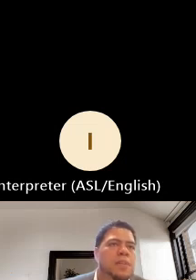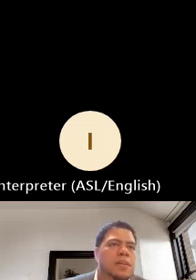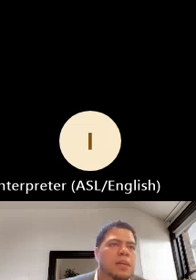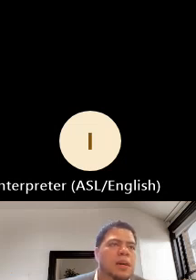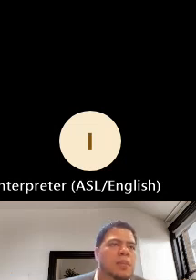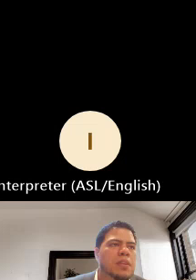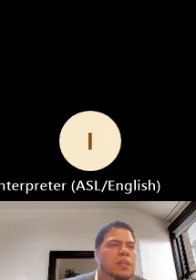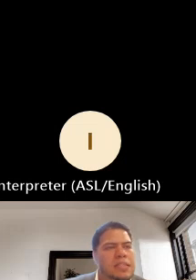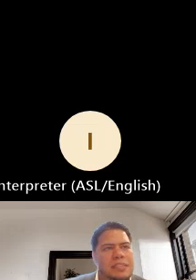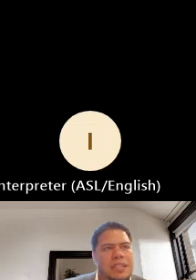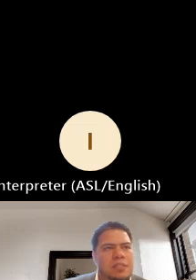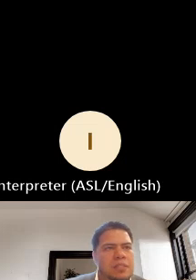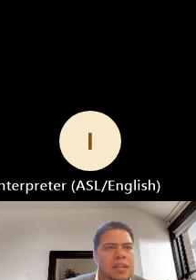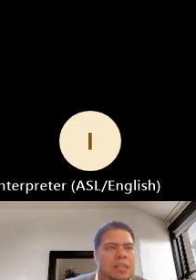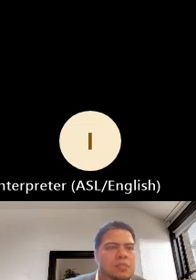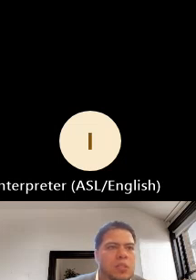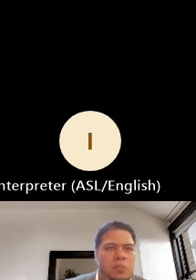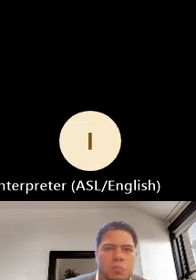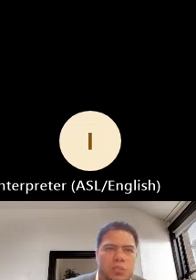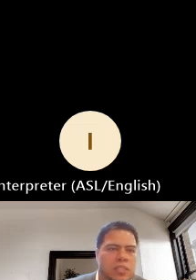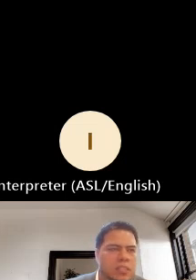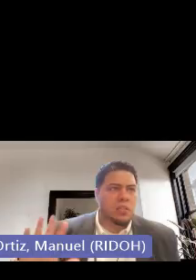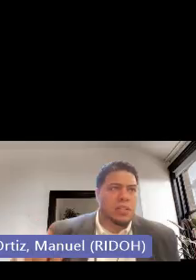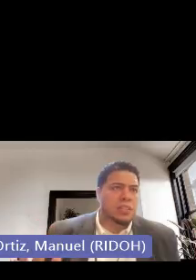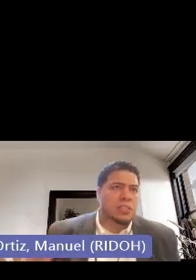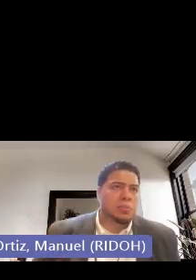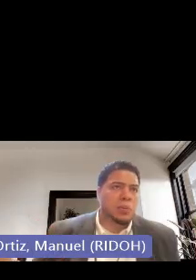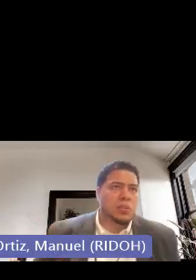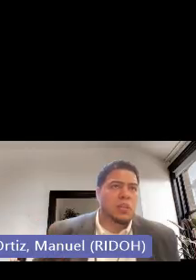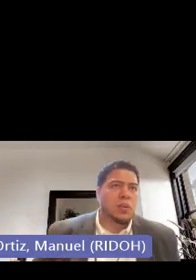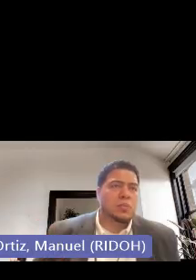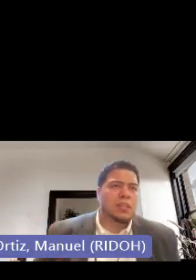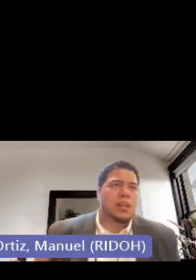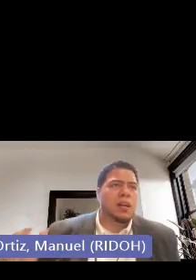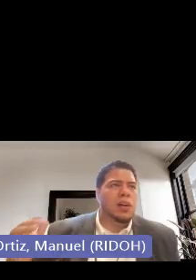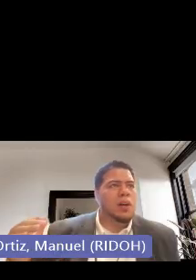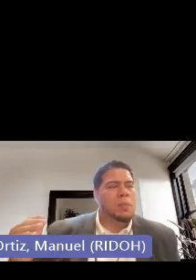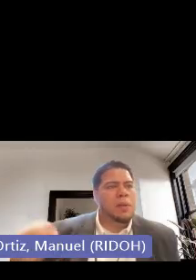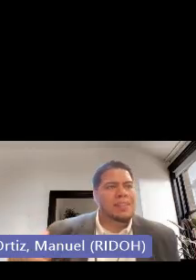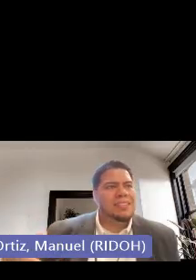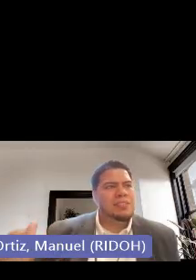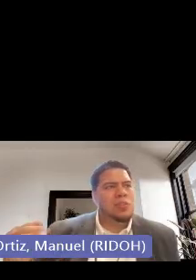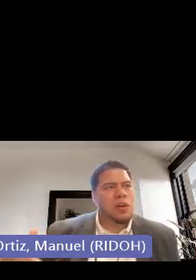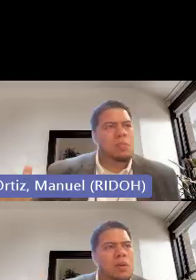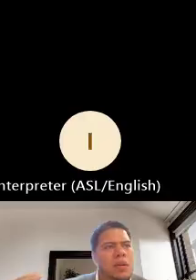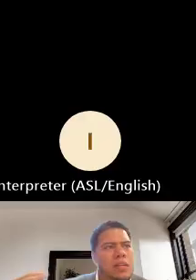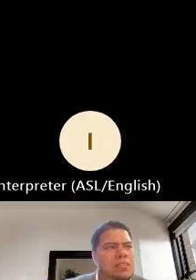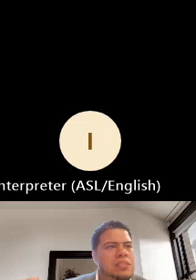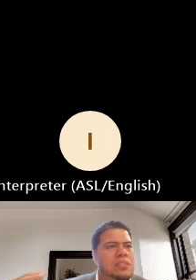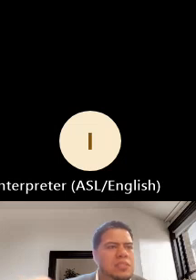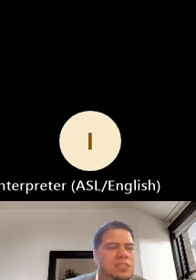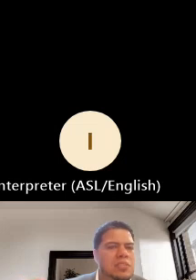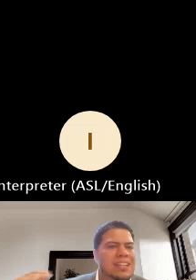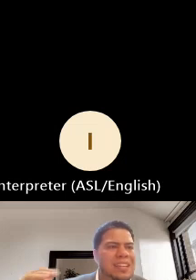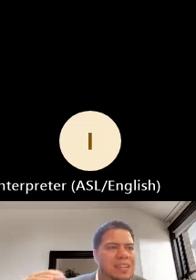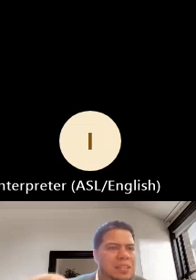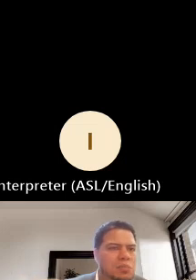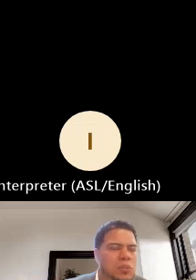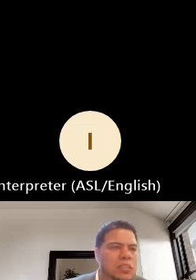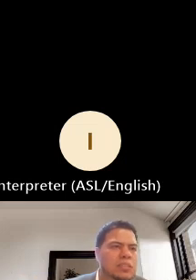today. The next set of the slides, and we could share these already actually posted on our website, are appendix that talk about each of these